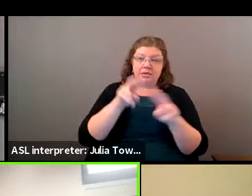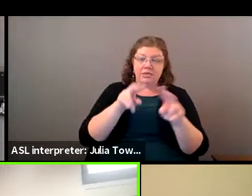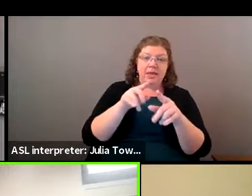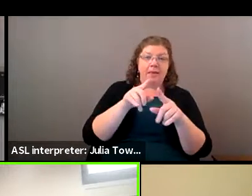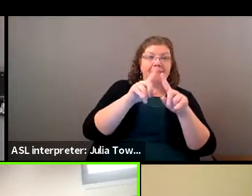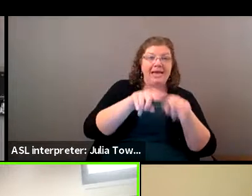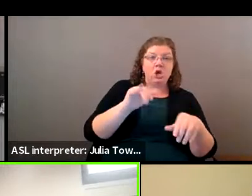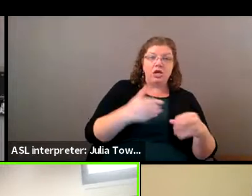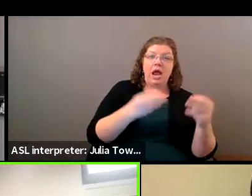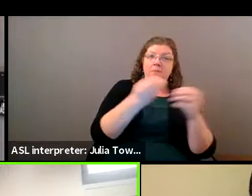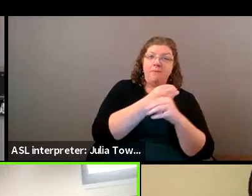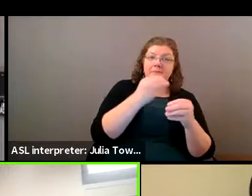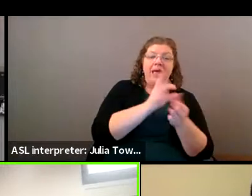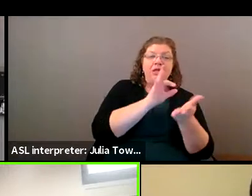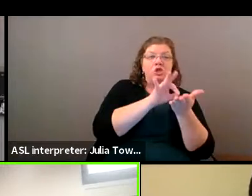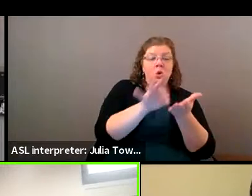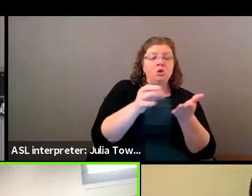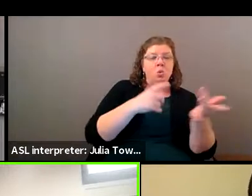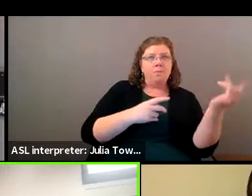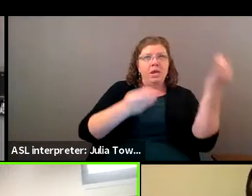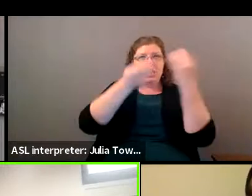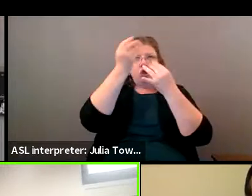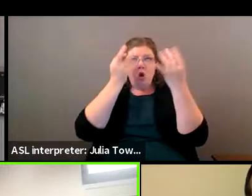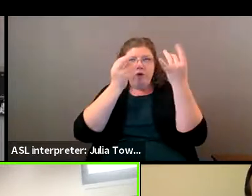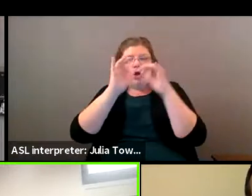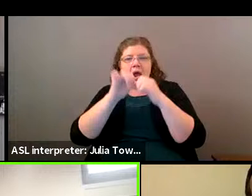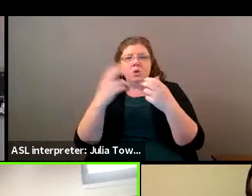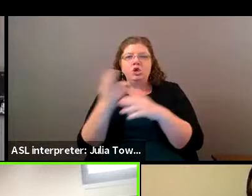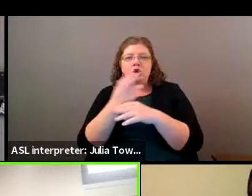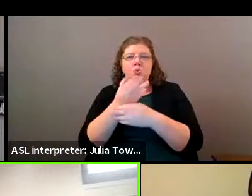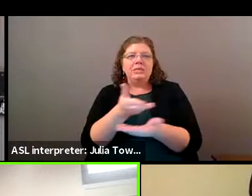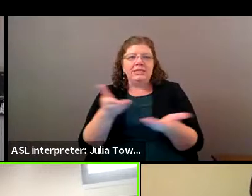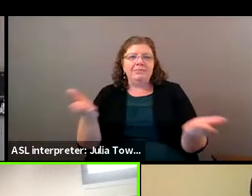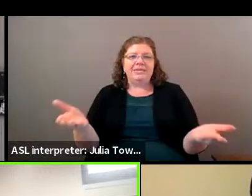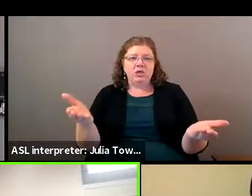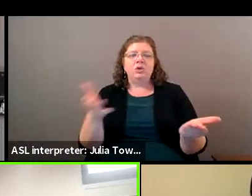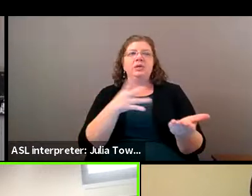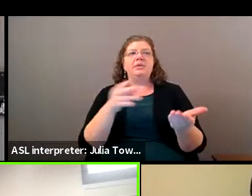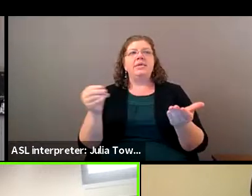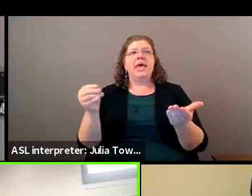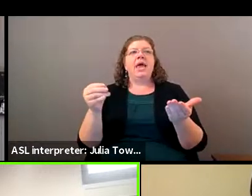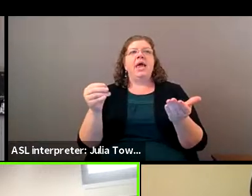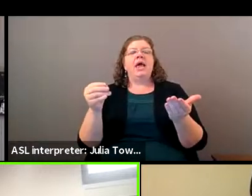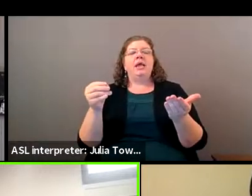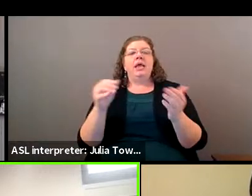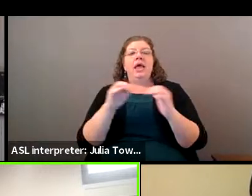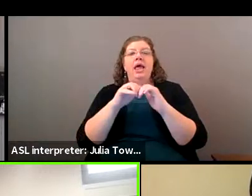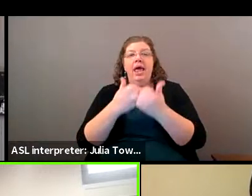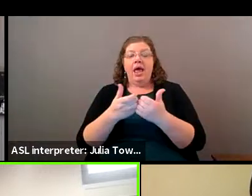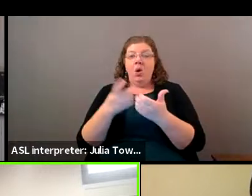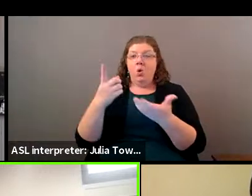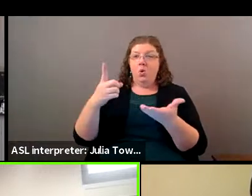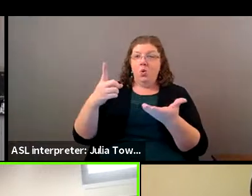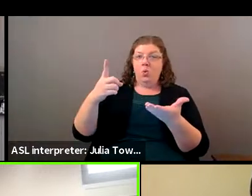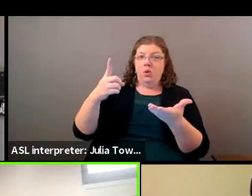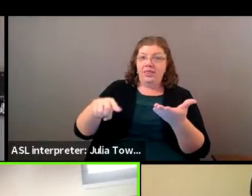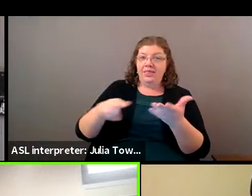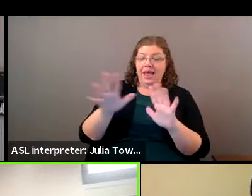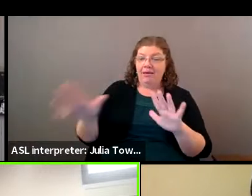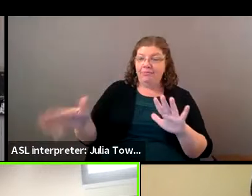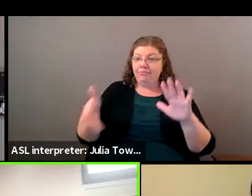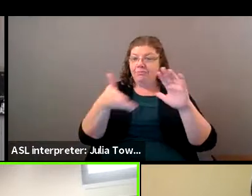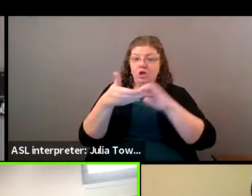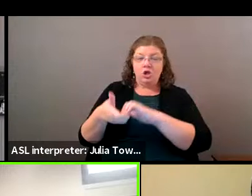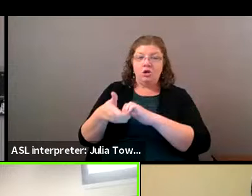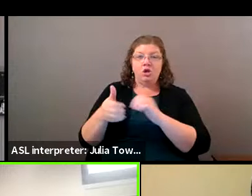target. So we're being very, very thoughtful in how we use these materials and how they go together. And it would